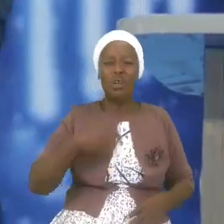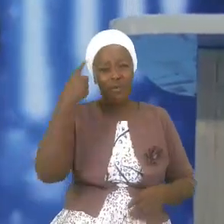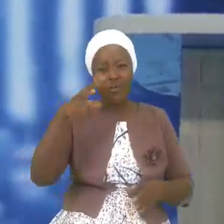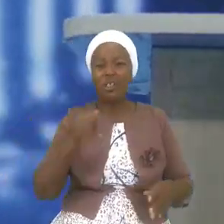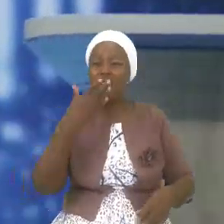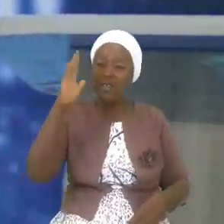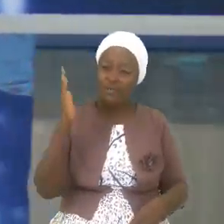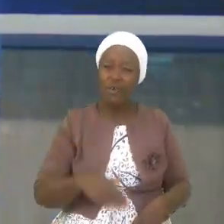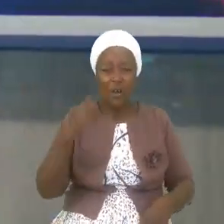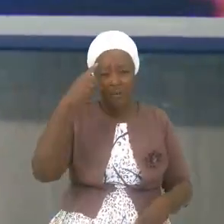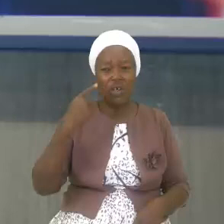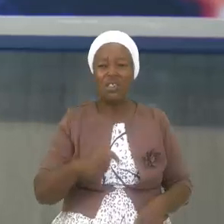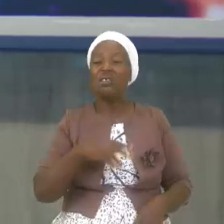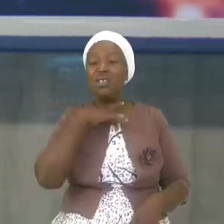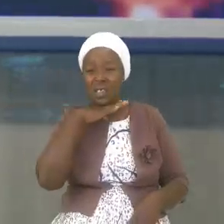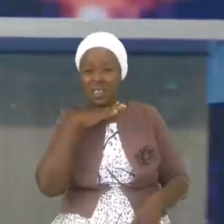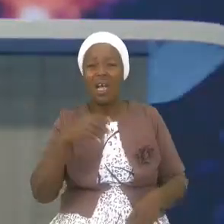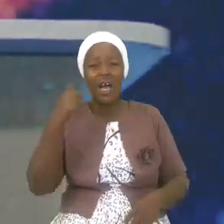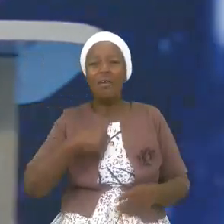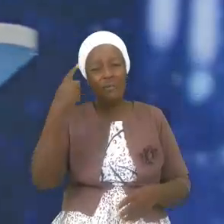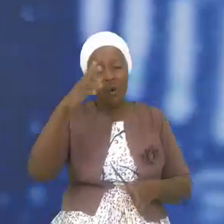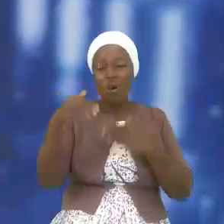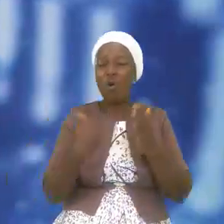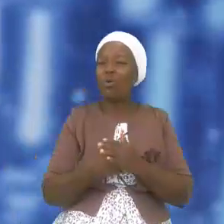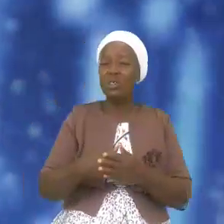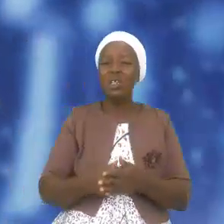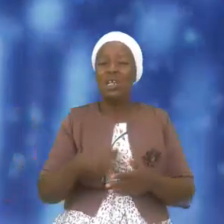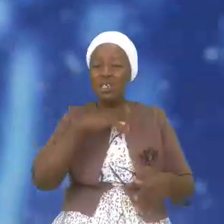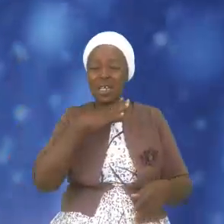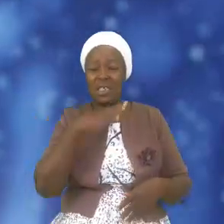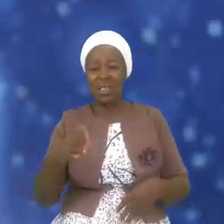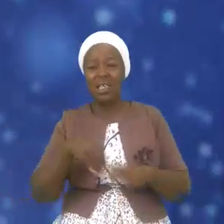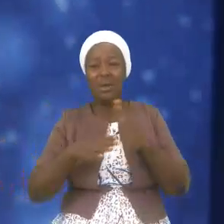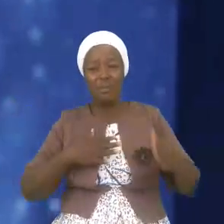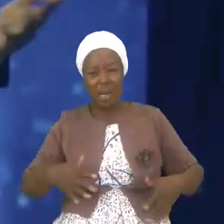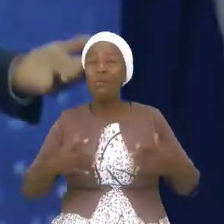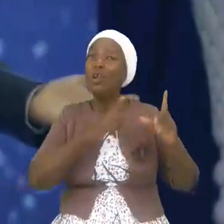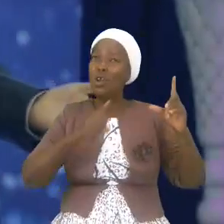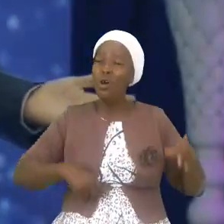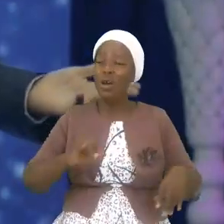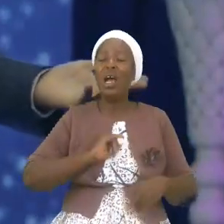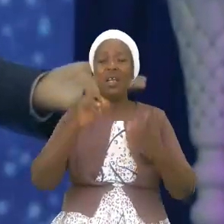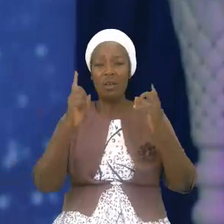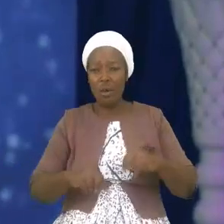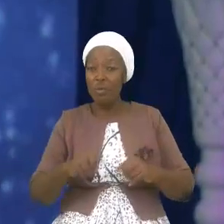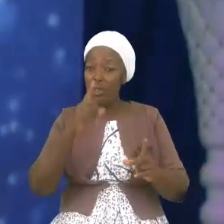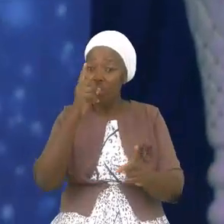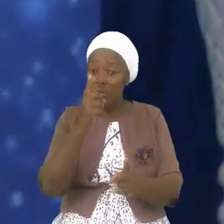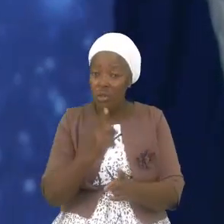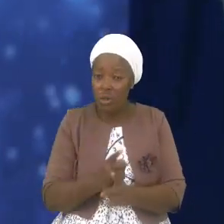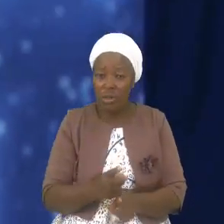defilement in my life. Lord, I come just as I am. without any